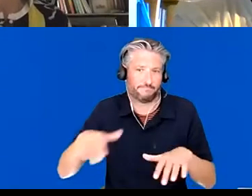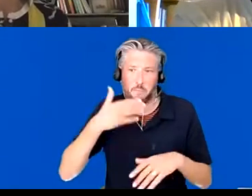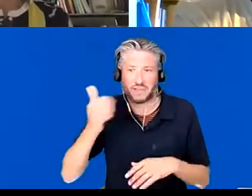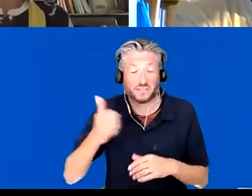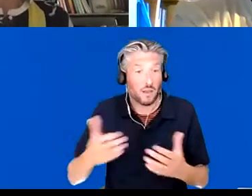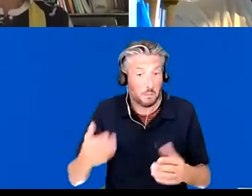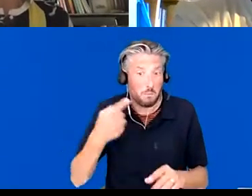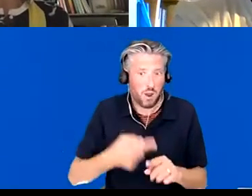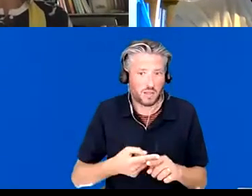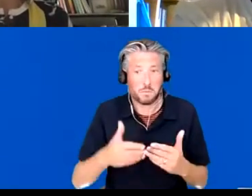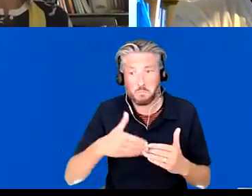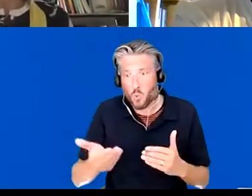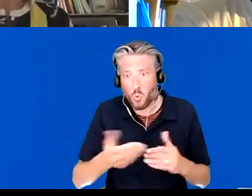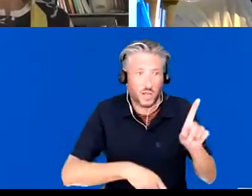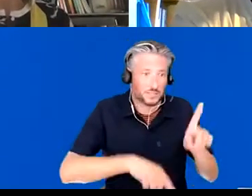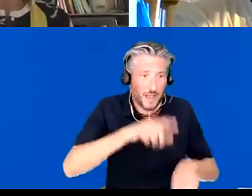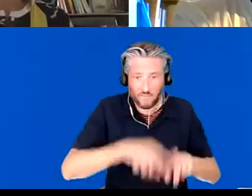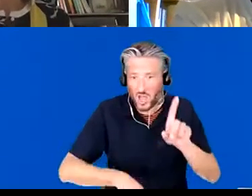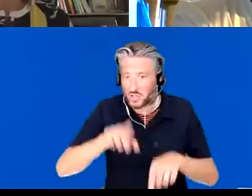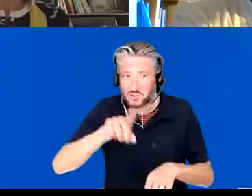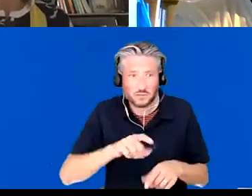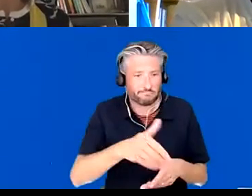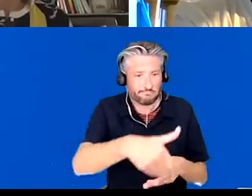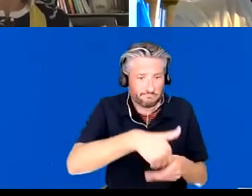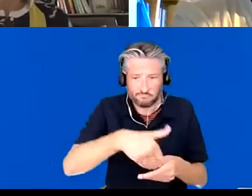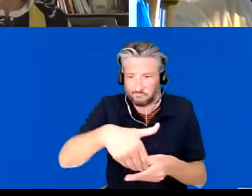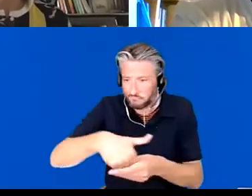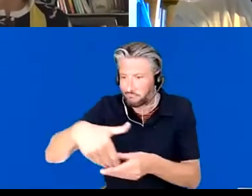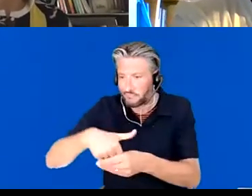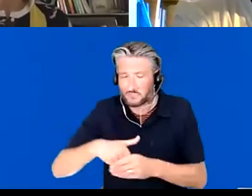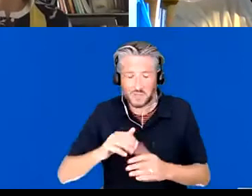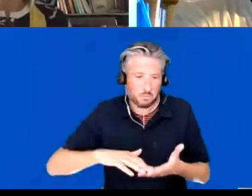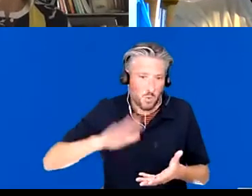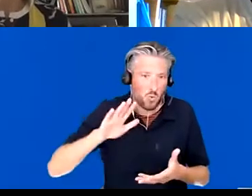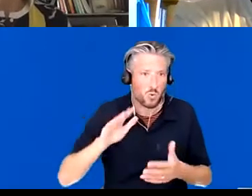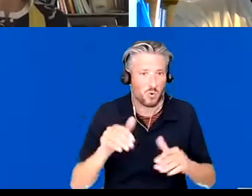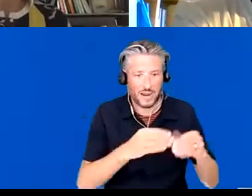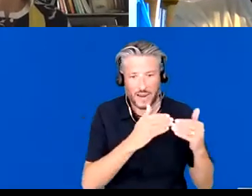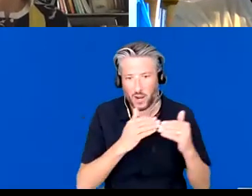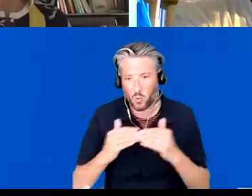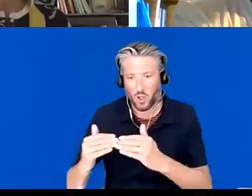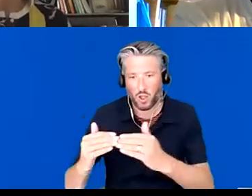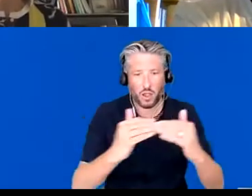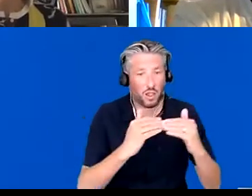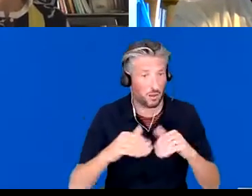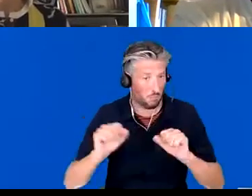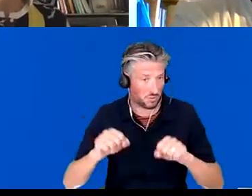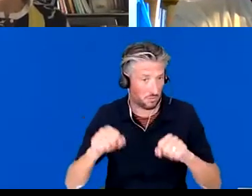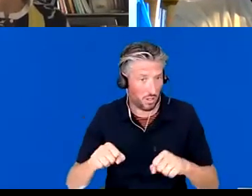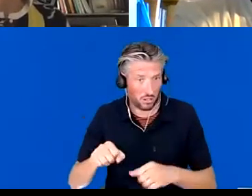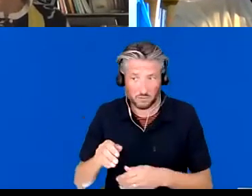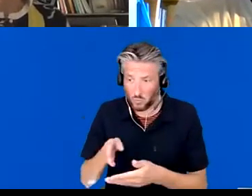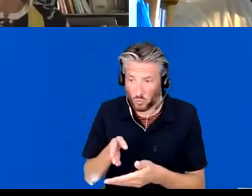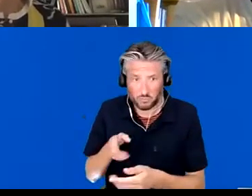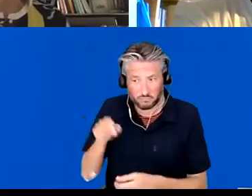on. These are huge chances with regard to what, the challenges this world